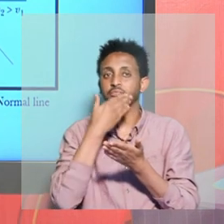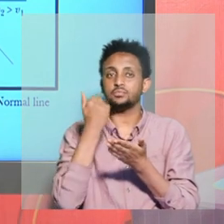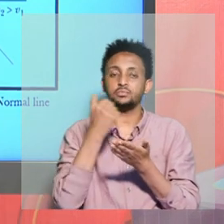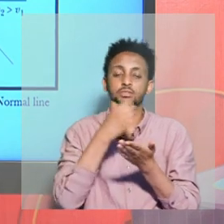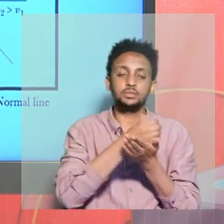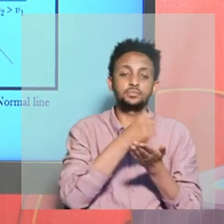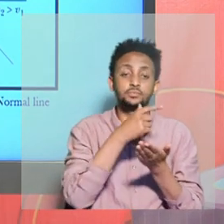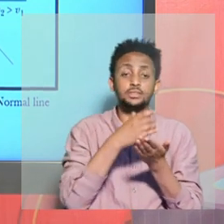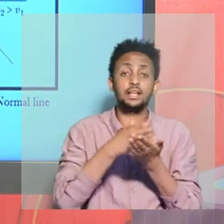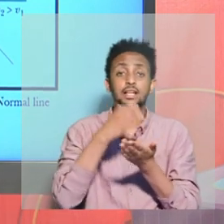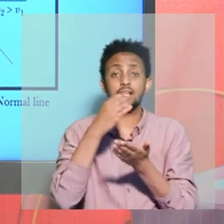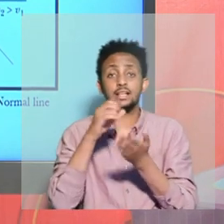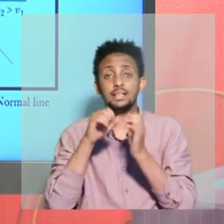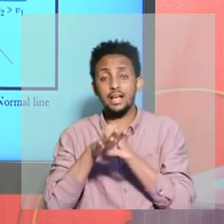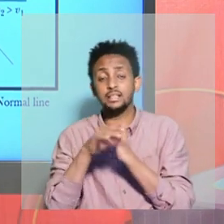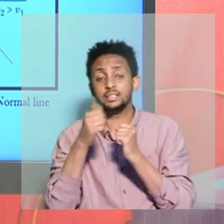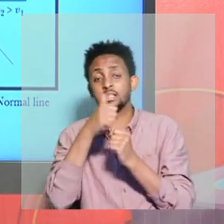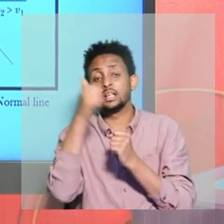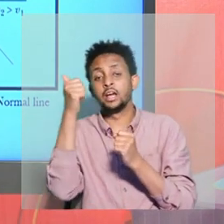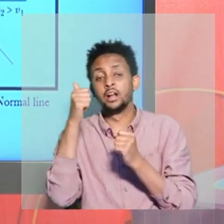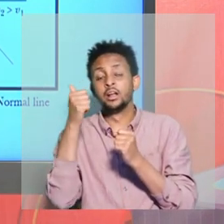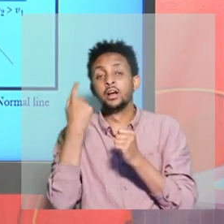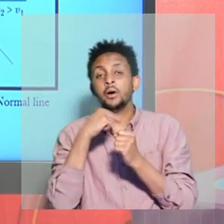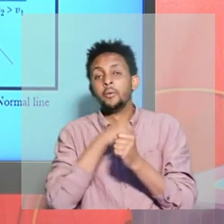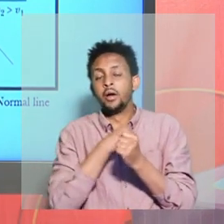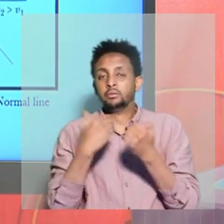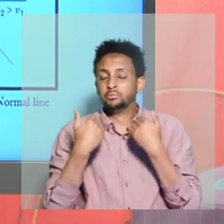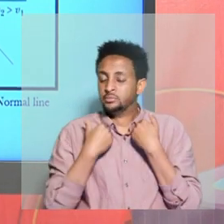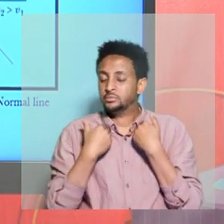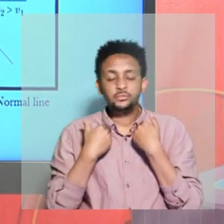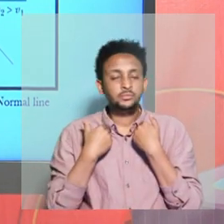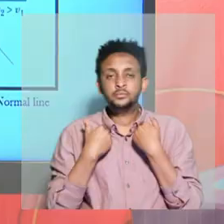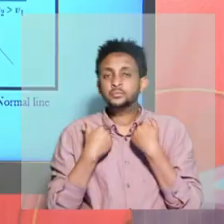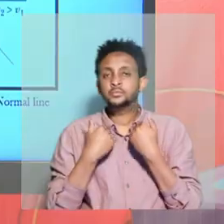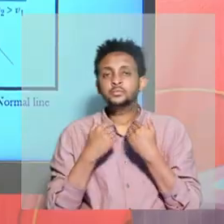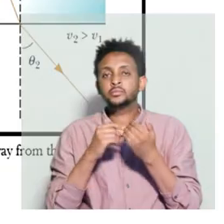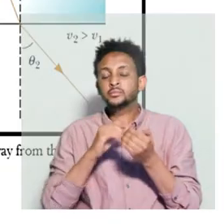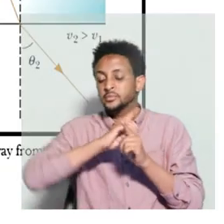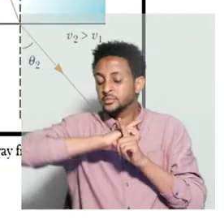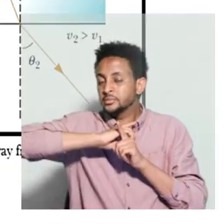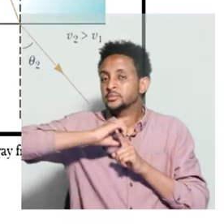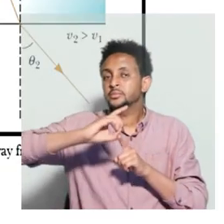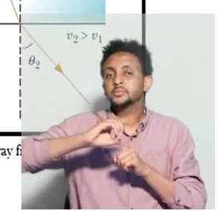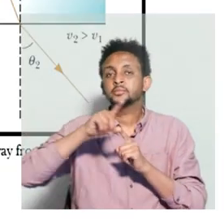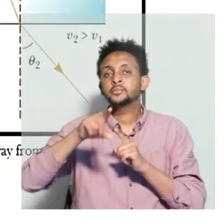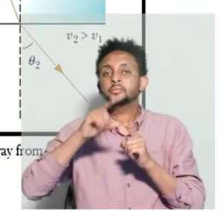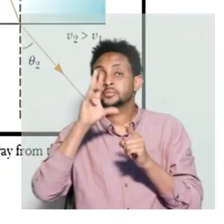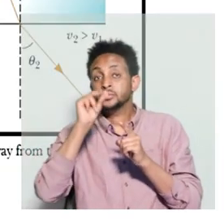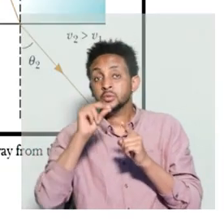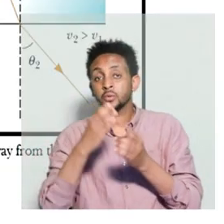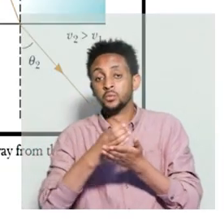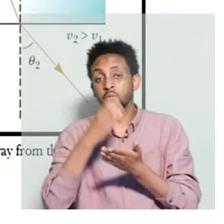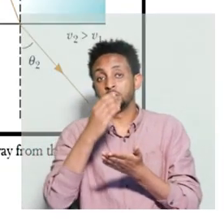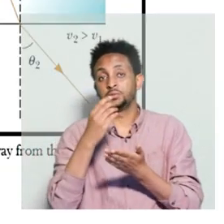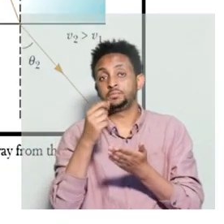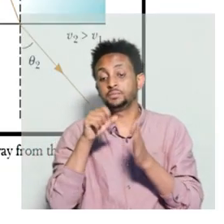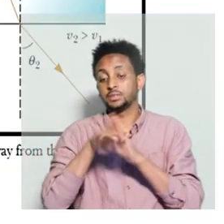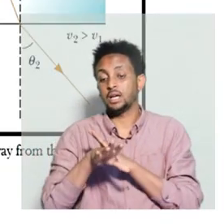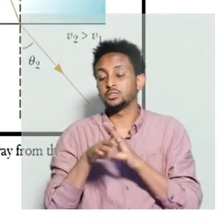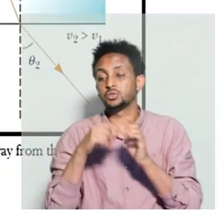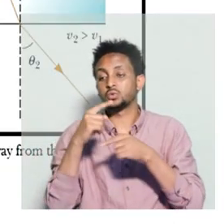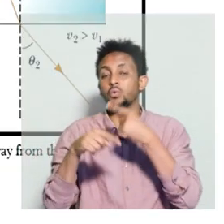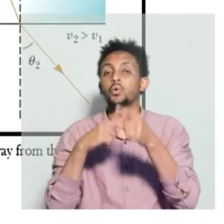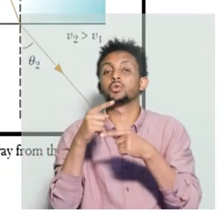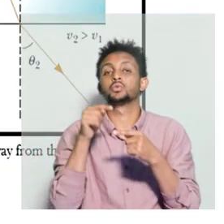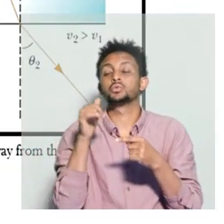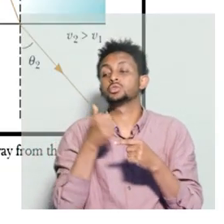So as light propagates in air, it will have a rectilinear or straight motion. If there is no glass, actually the light is going to